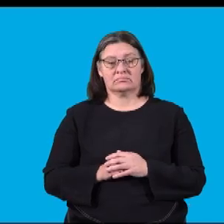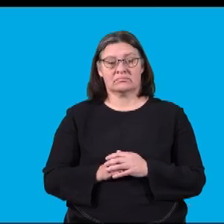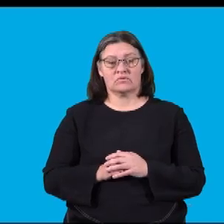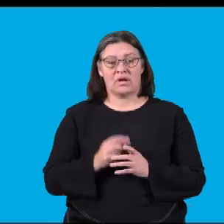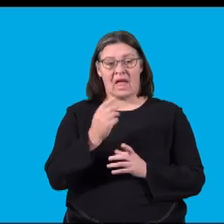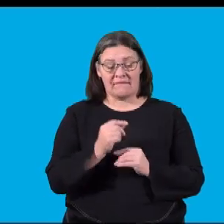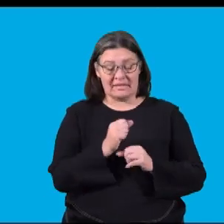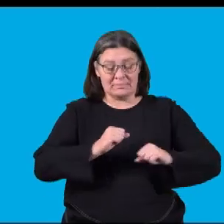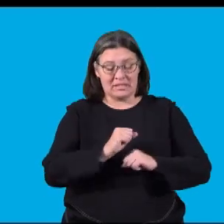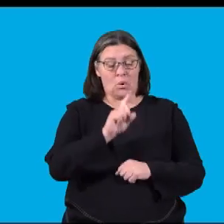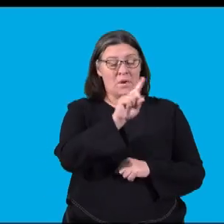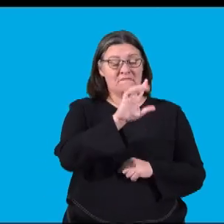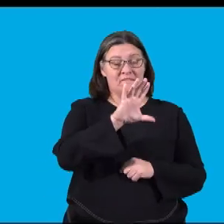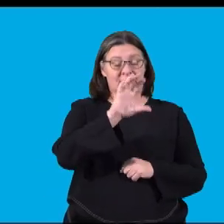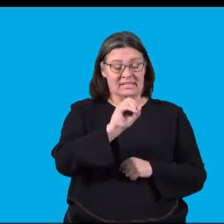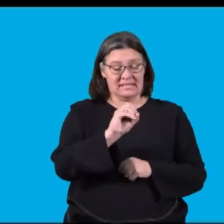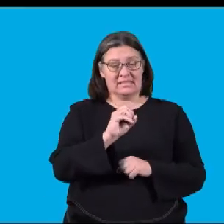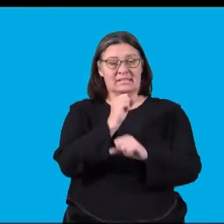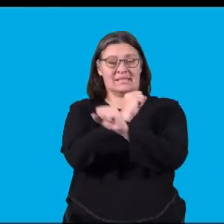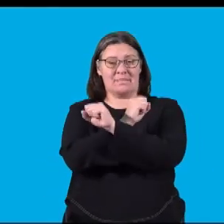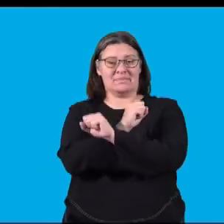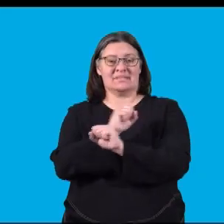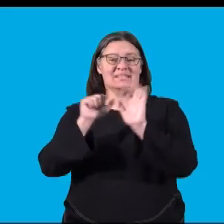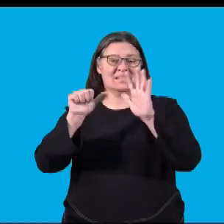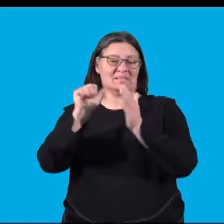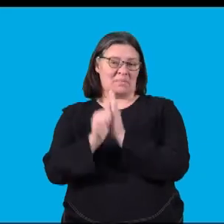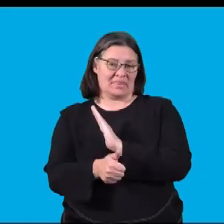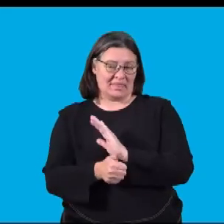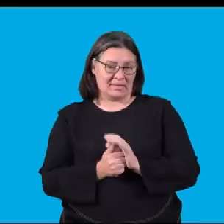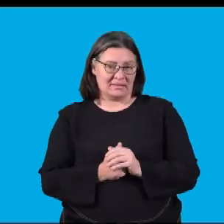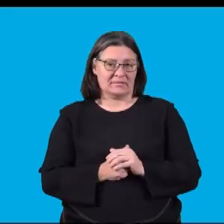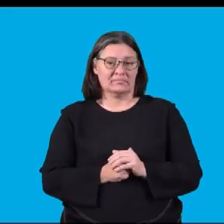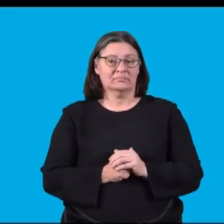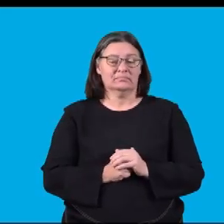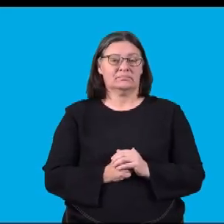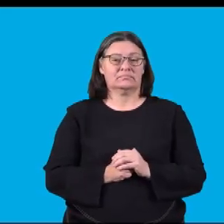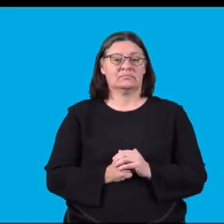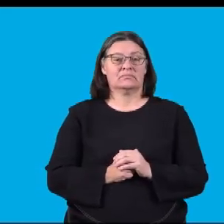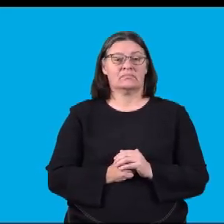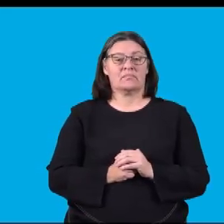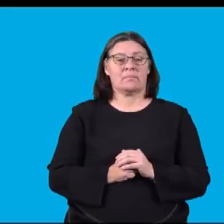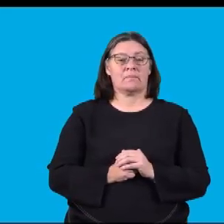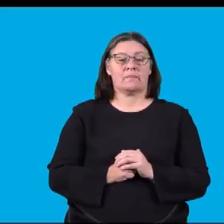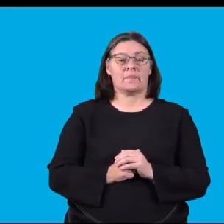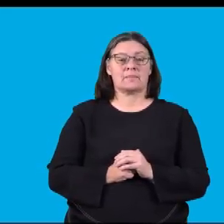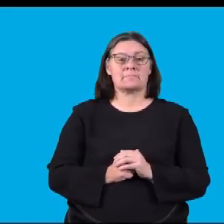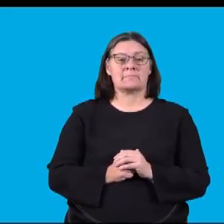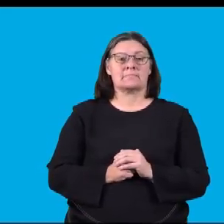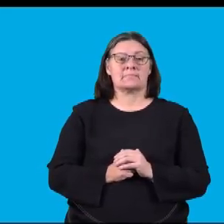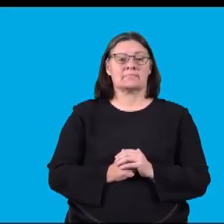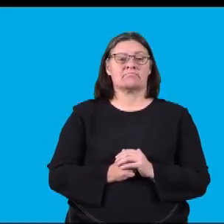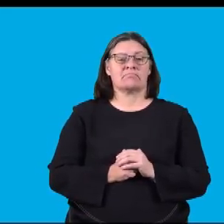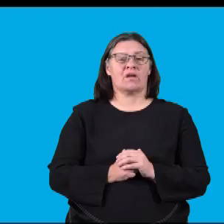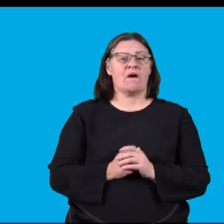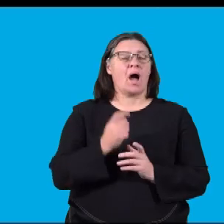this space for 6 months. And we know that we are paying how much per